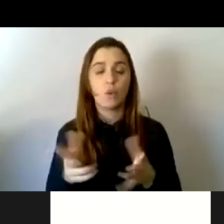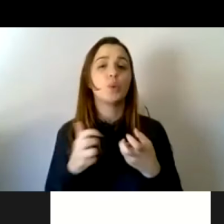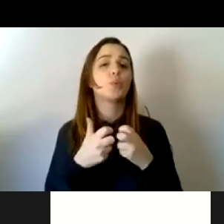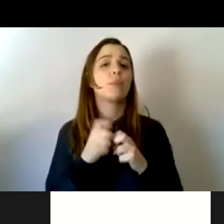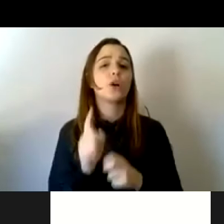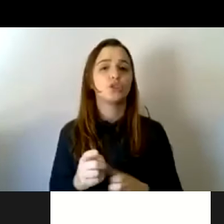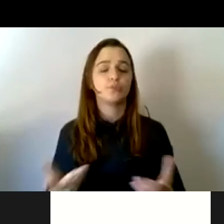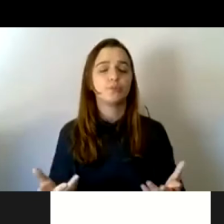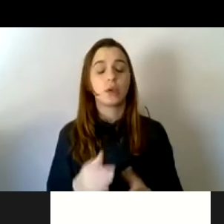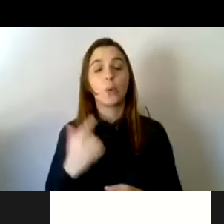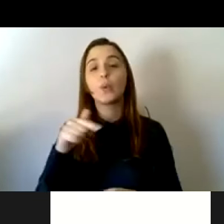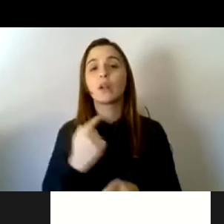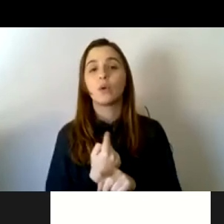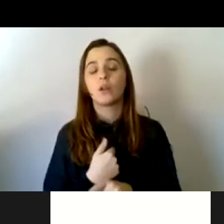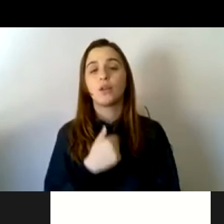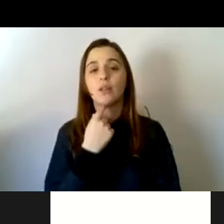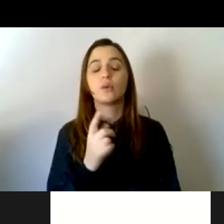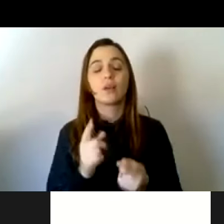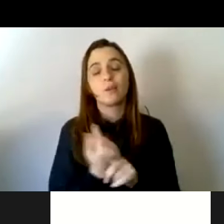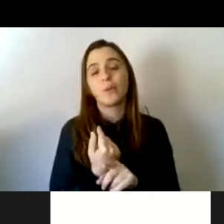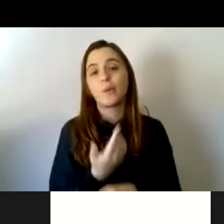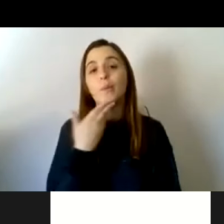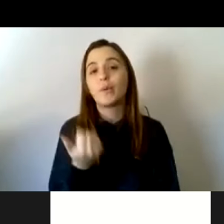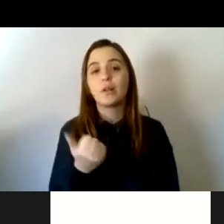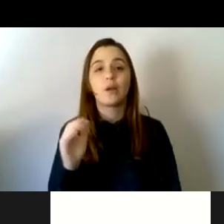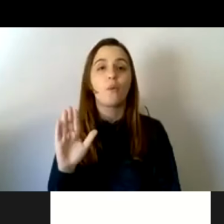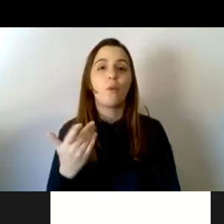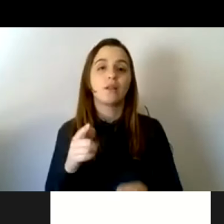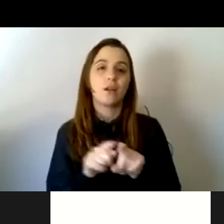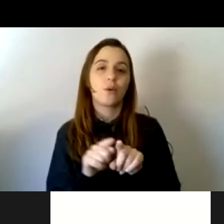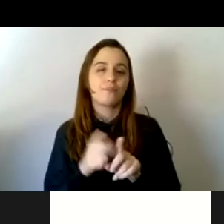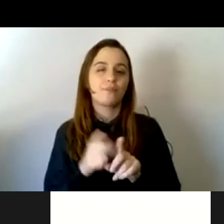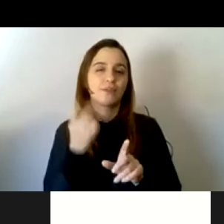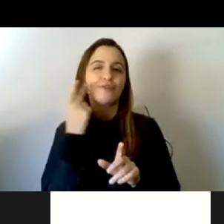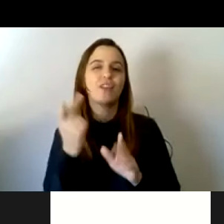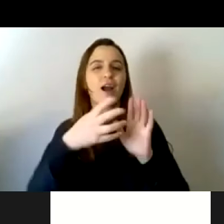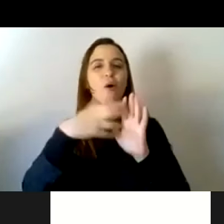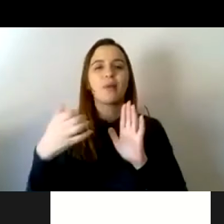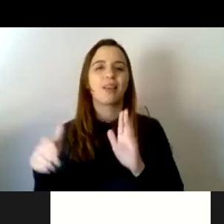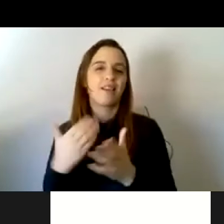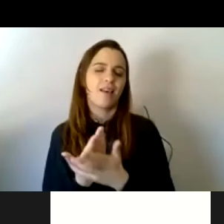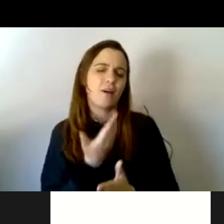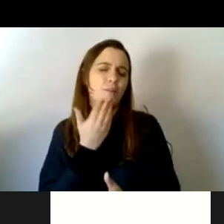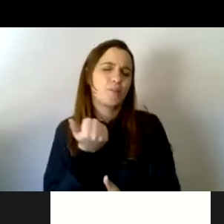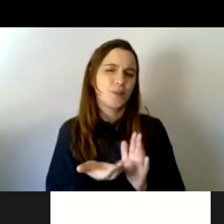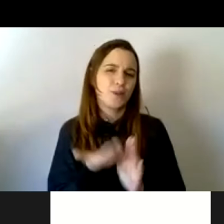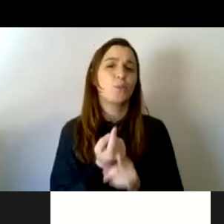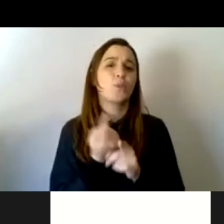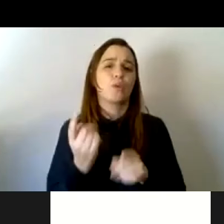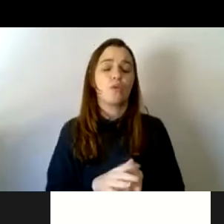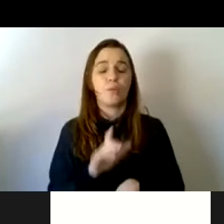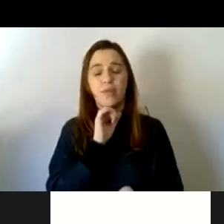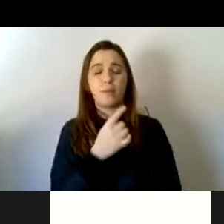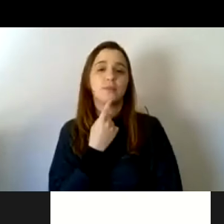like I said, it's also something beautiful when life becomes more complex, right? Because you understand that people are different.